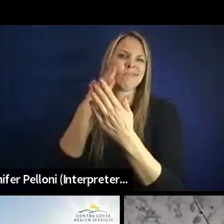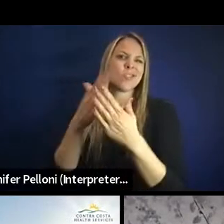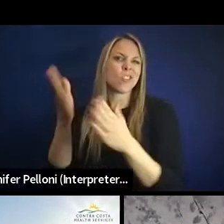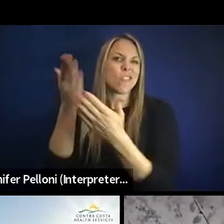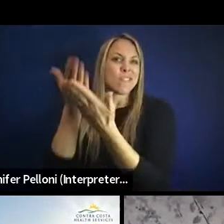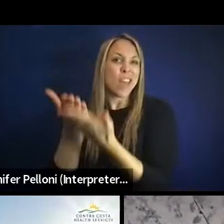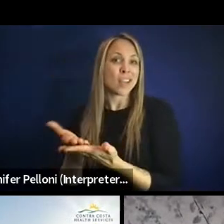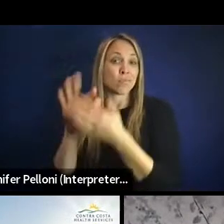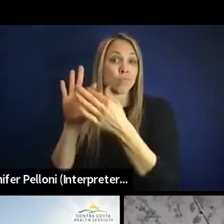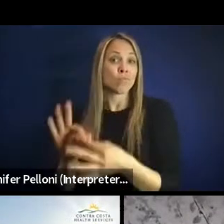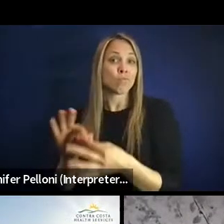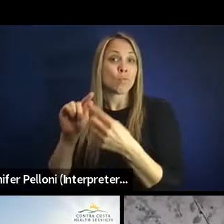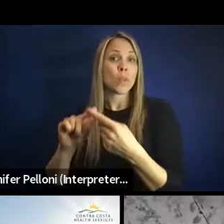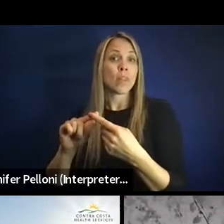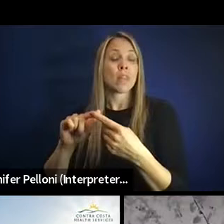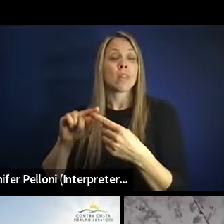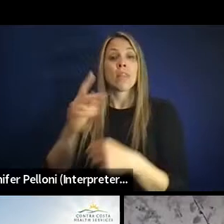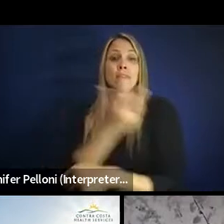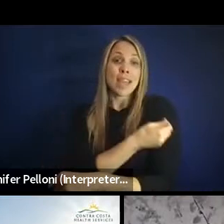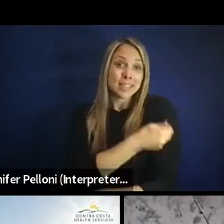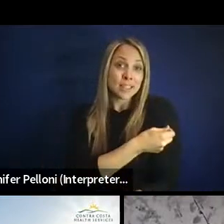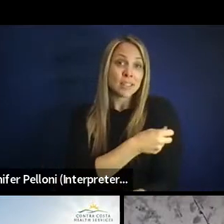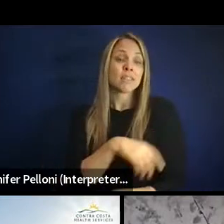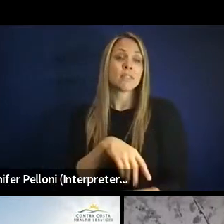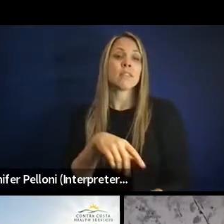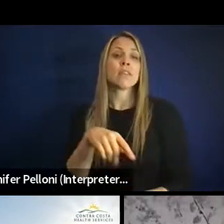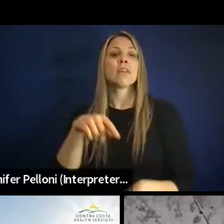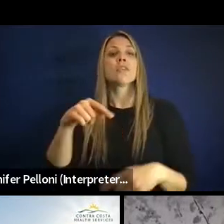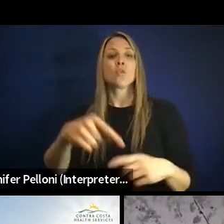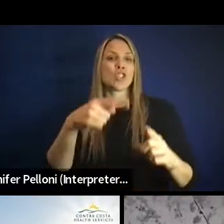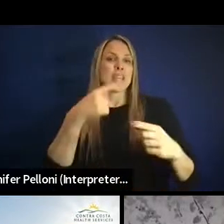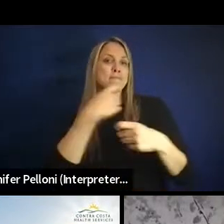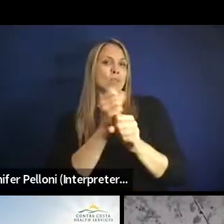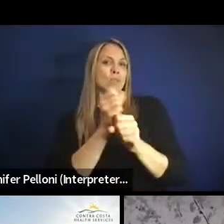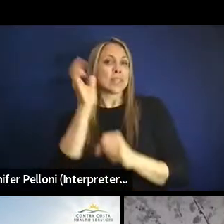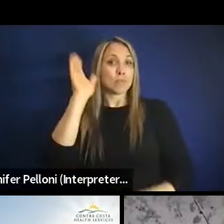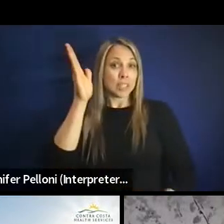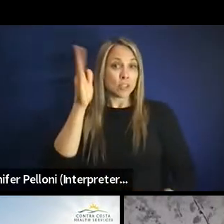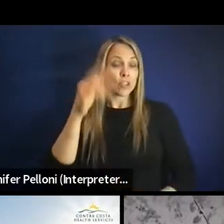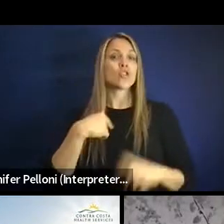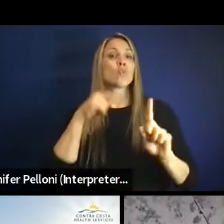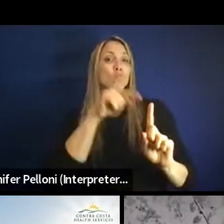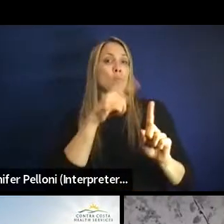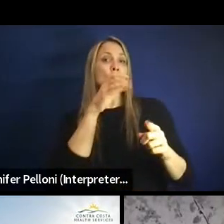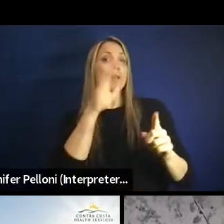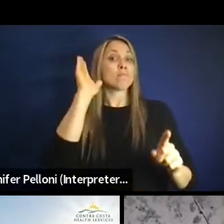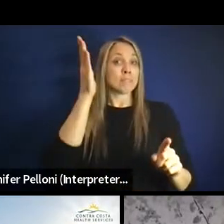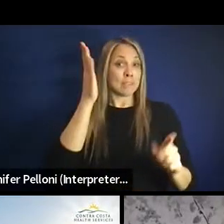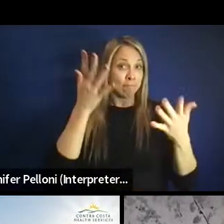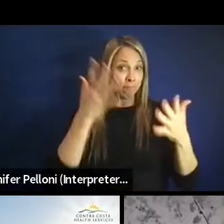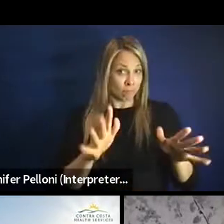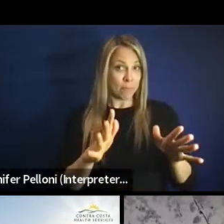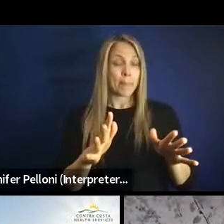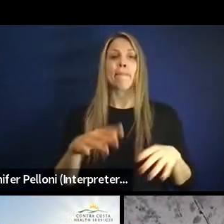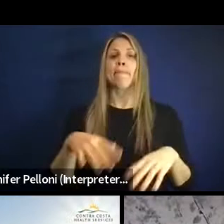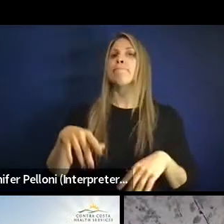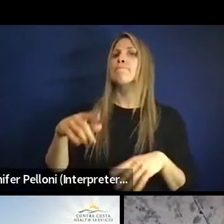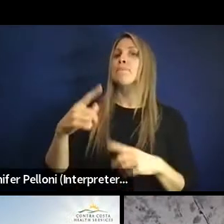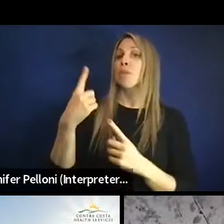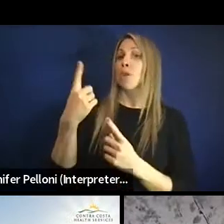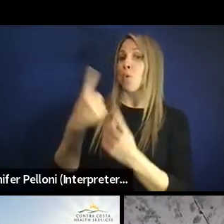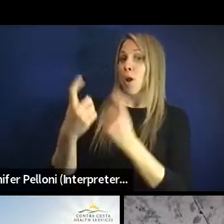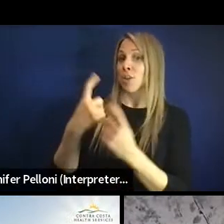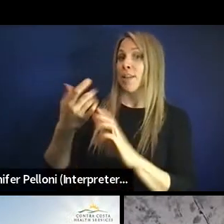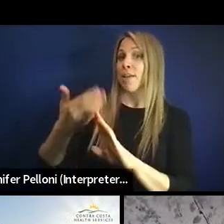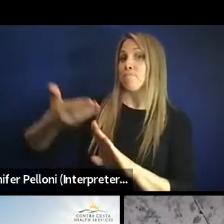facts about the vaccine. And so we'll have a presentation, and then questions have been submitted in